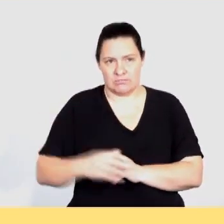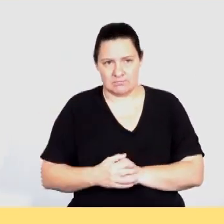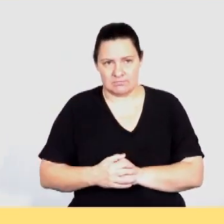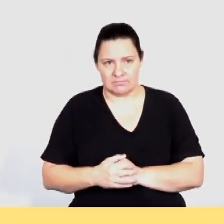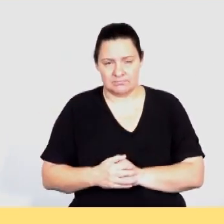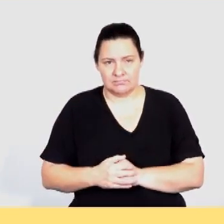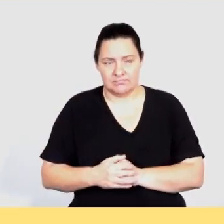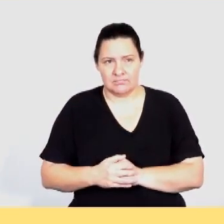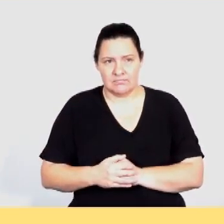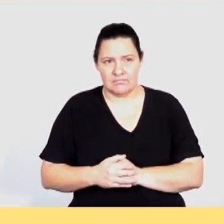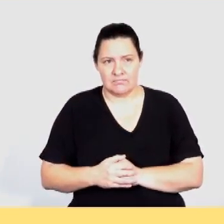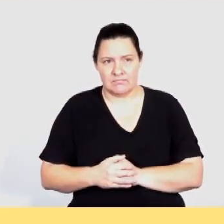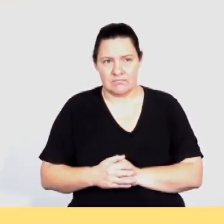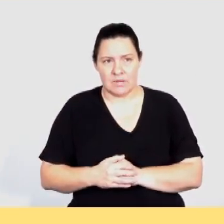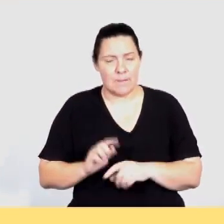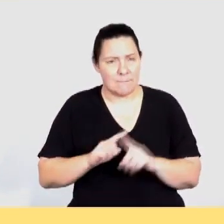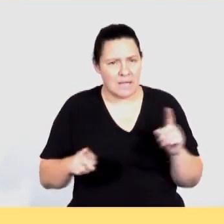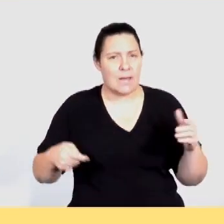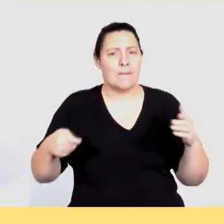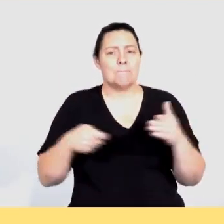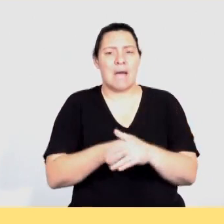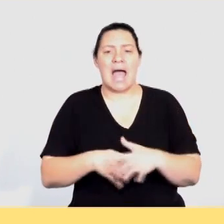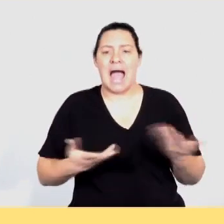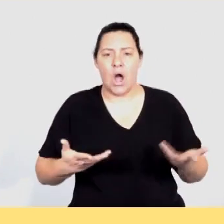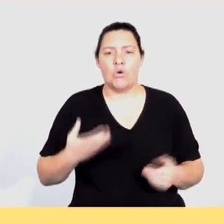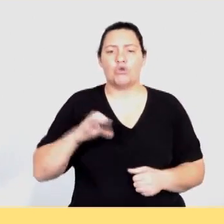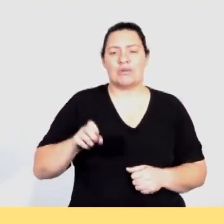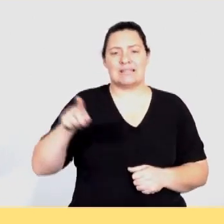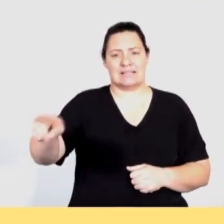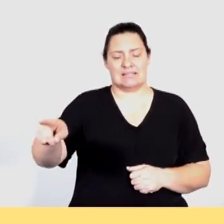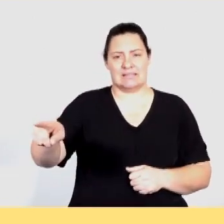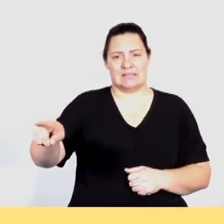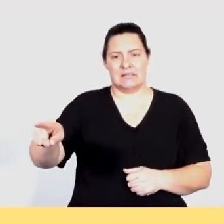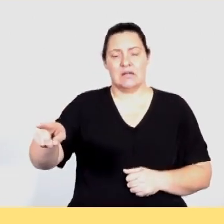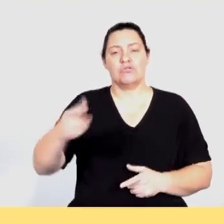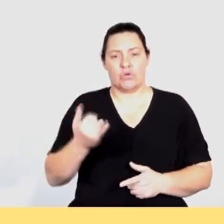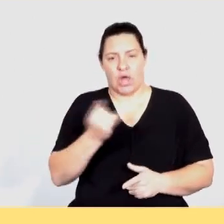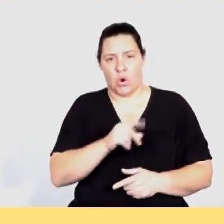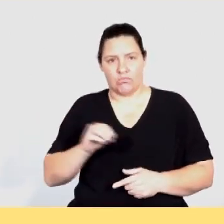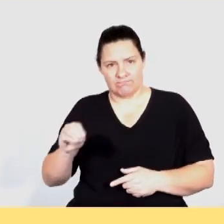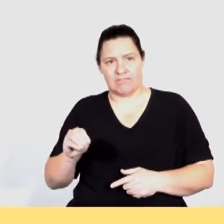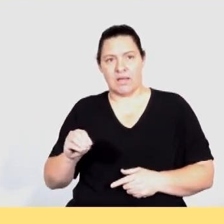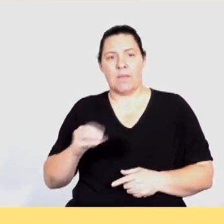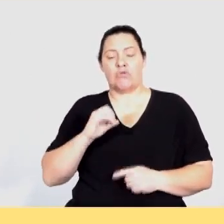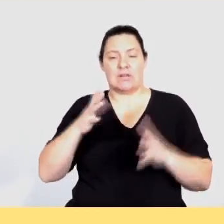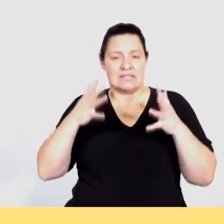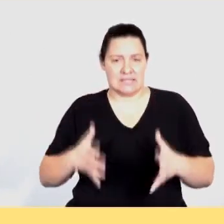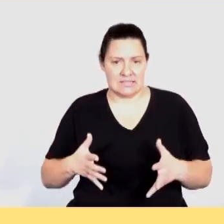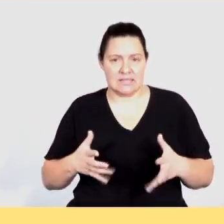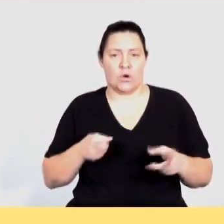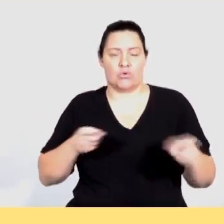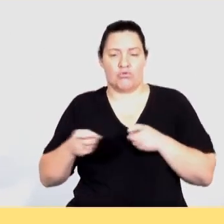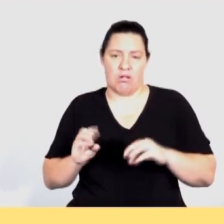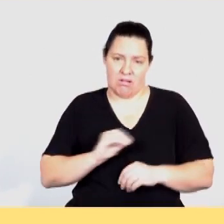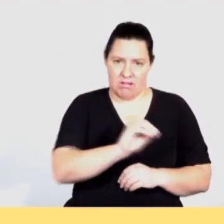1,200. But we have bought this on credit. That means I'm going to credit now my